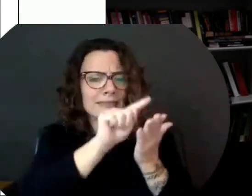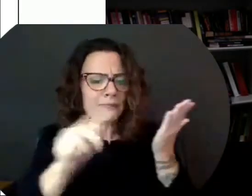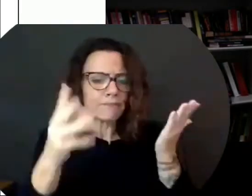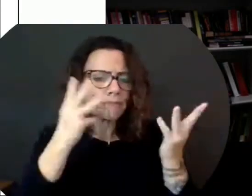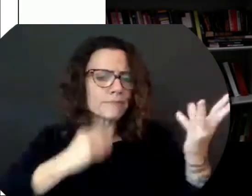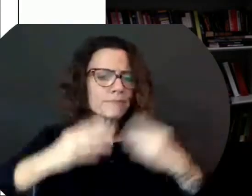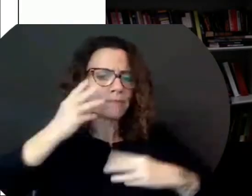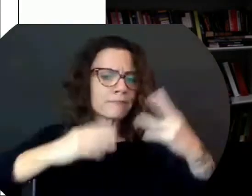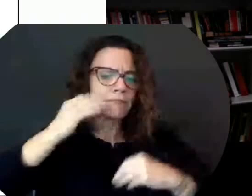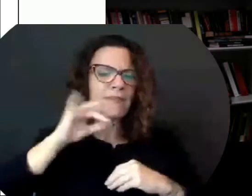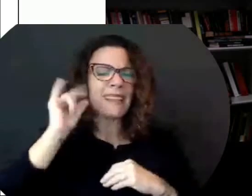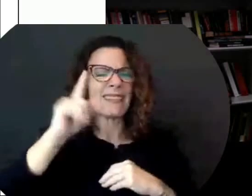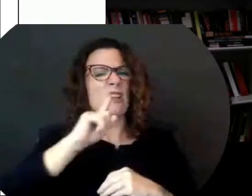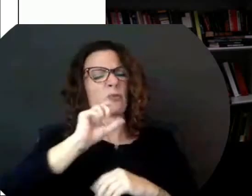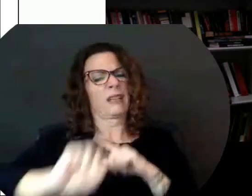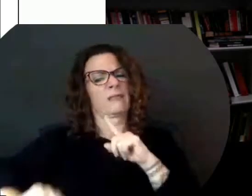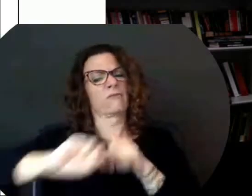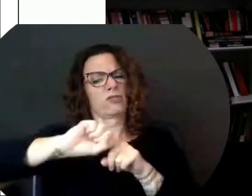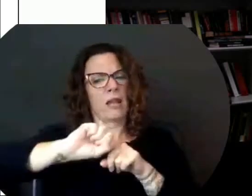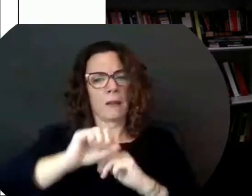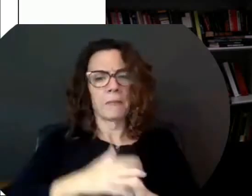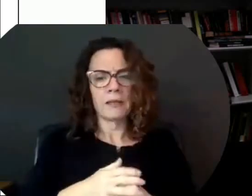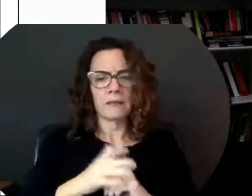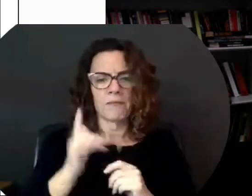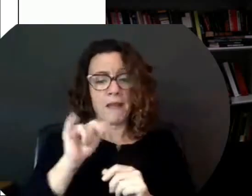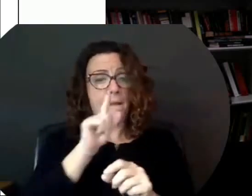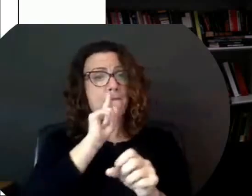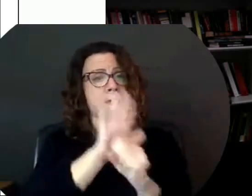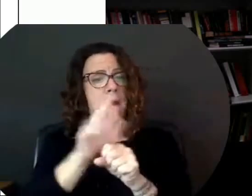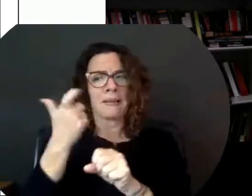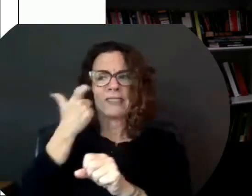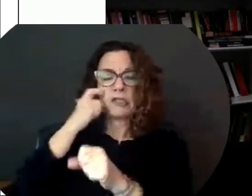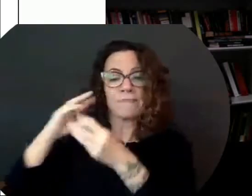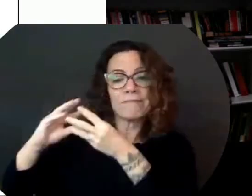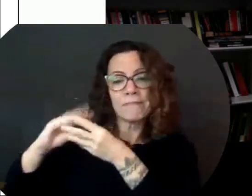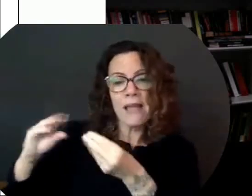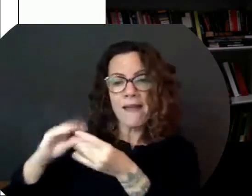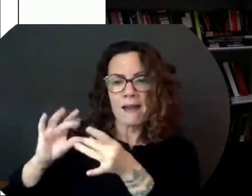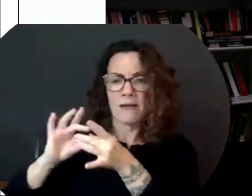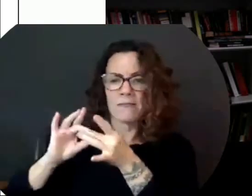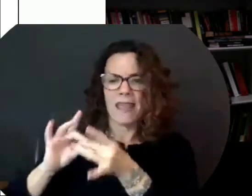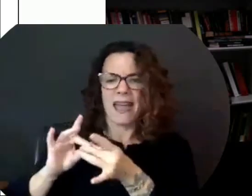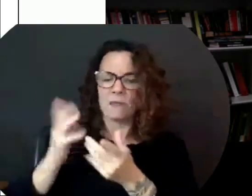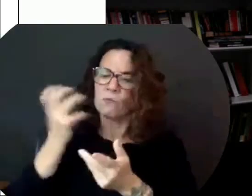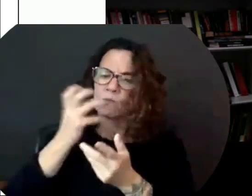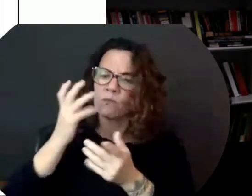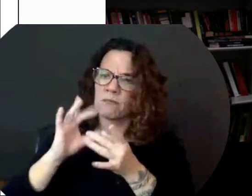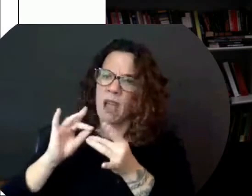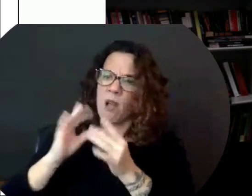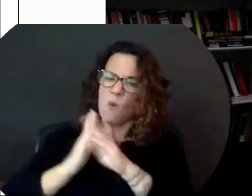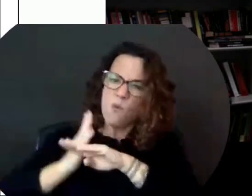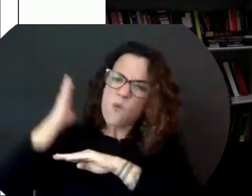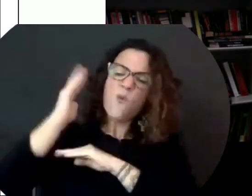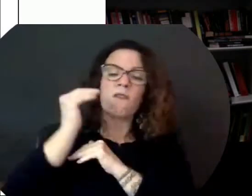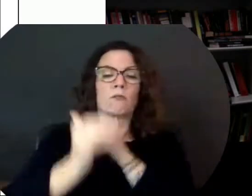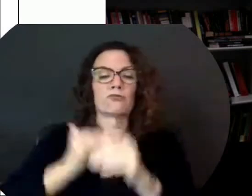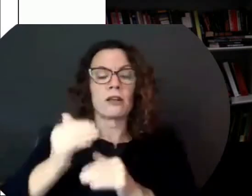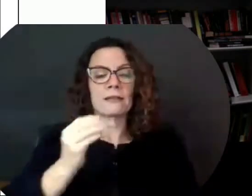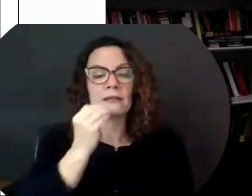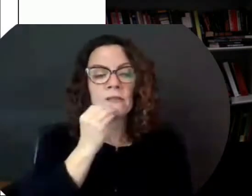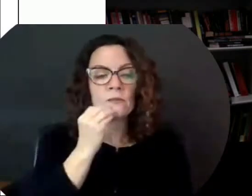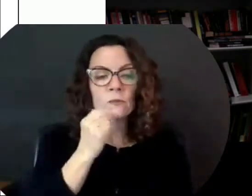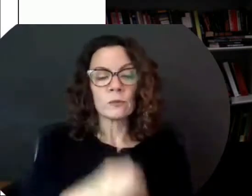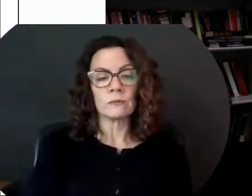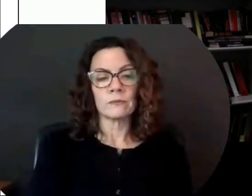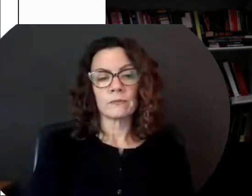made about the kind of over-processed food that for the moment feels like it's nutritious or